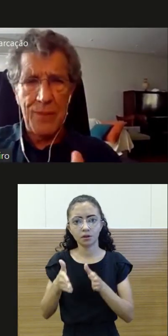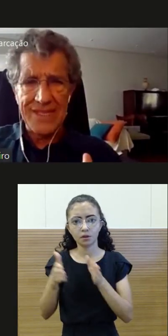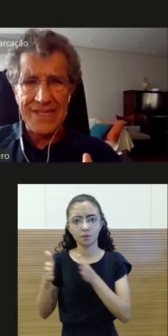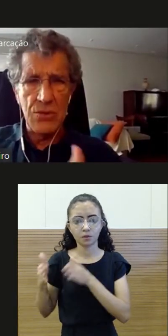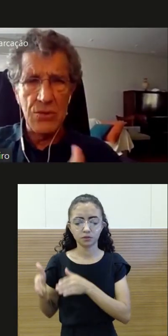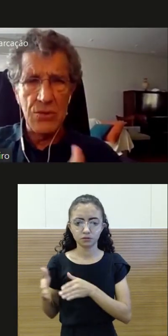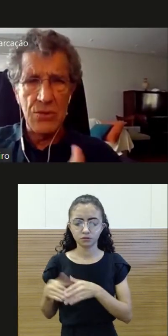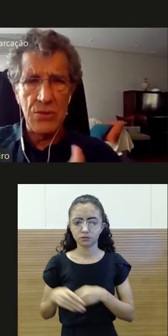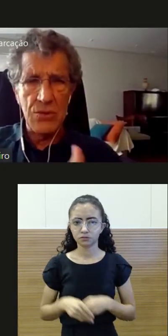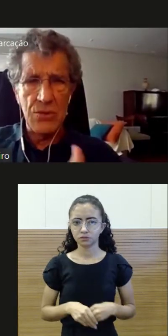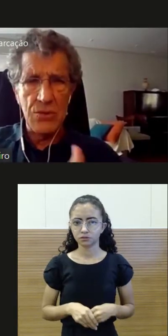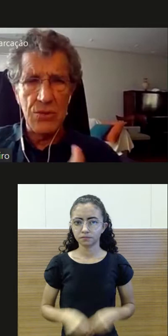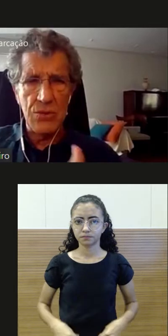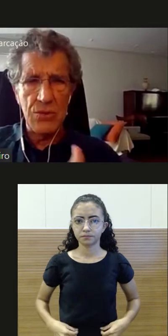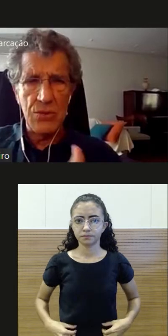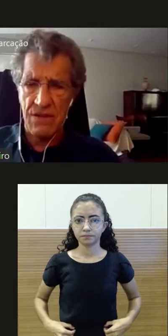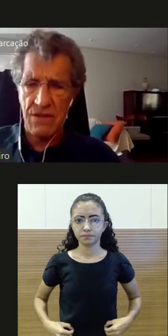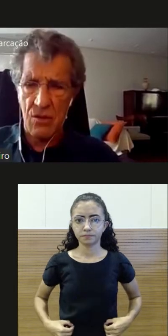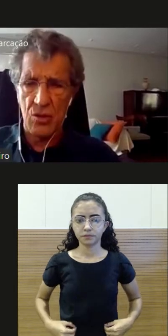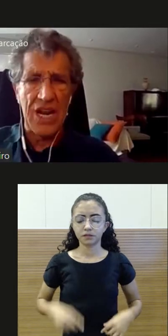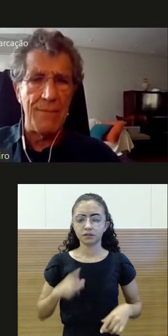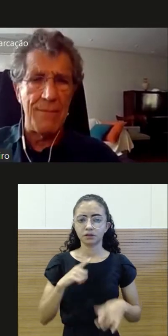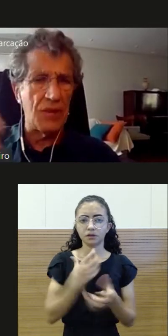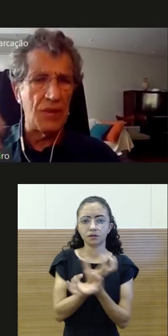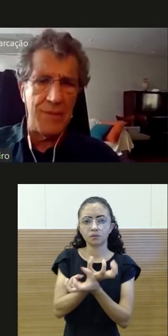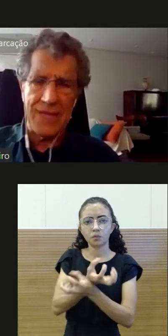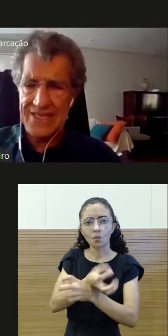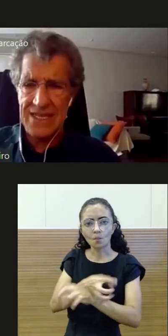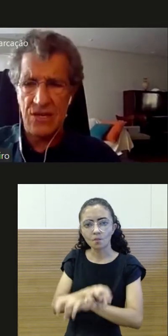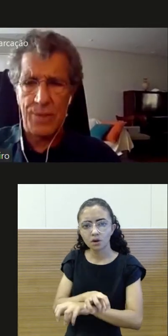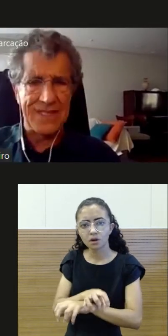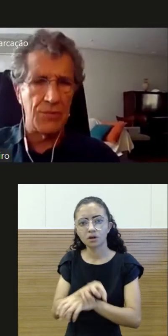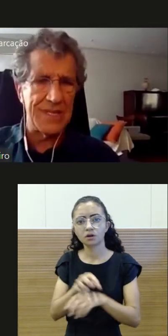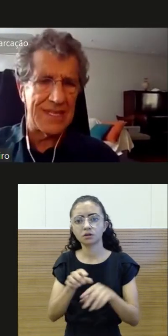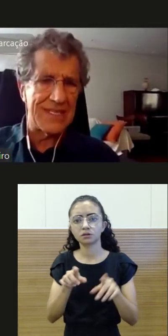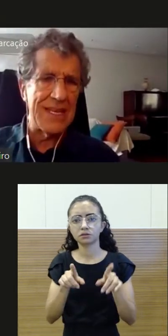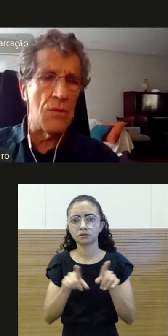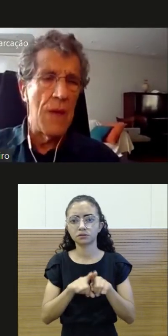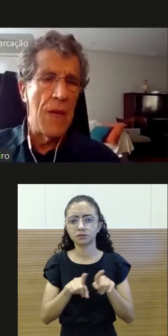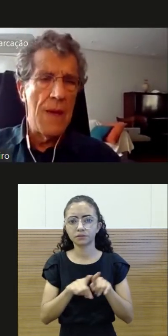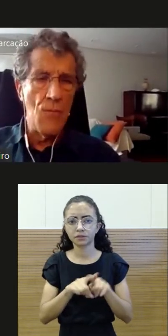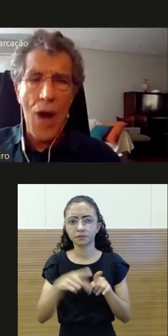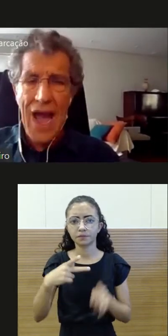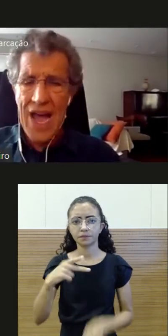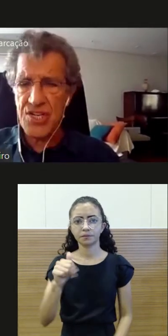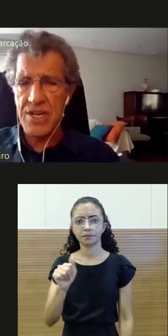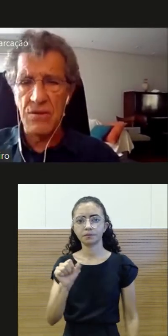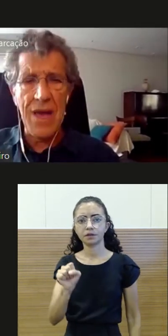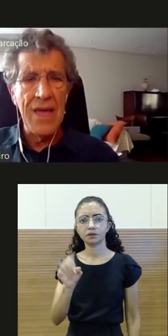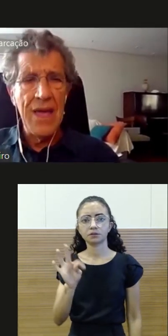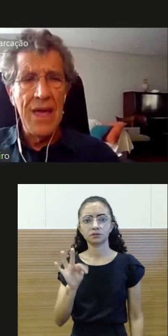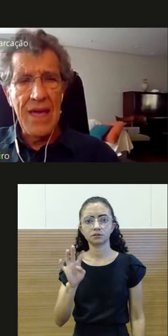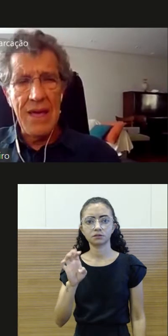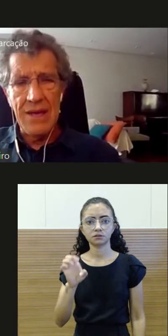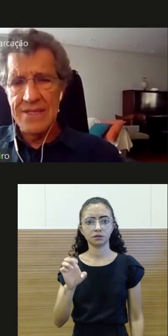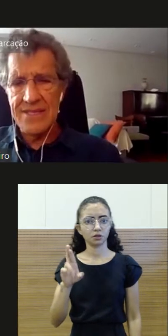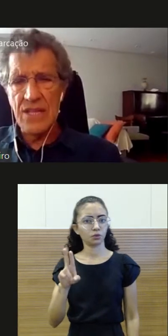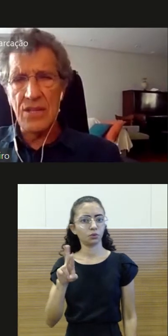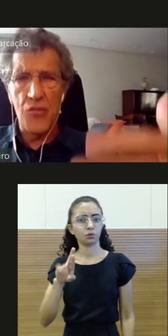mostly, removal of the unedible parts, drying, freezing, fermentation,